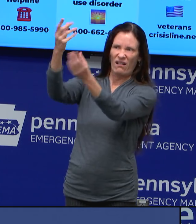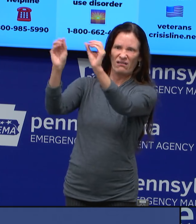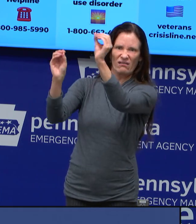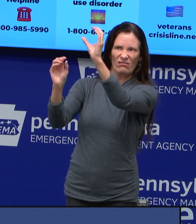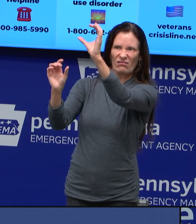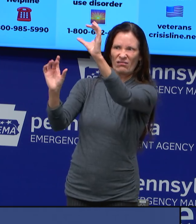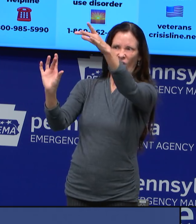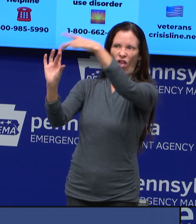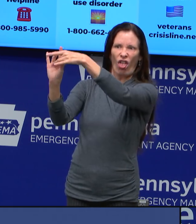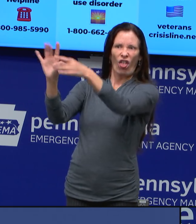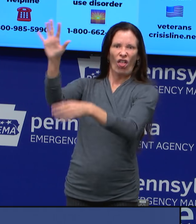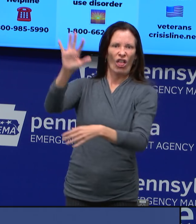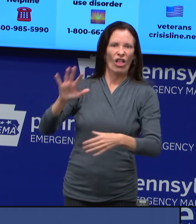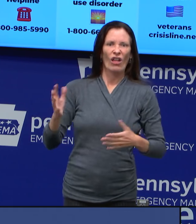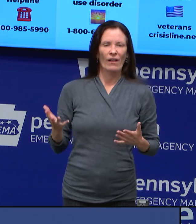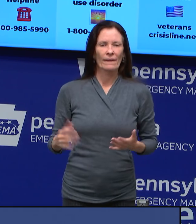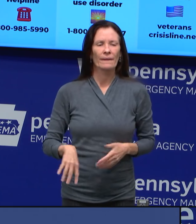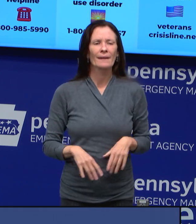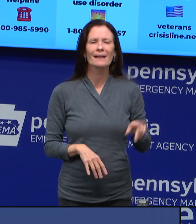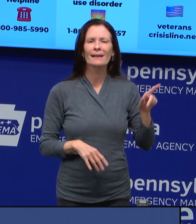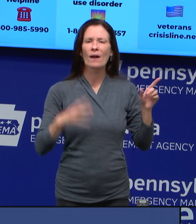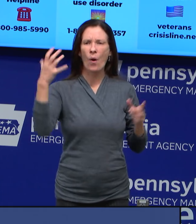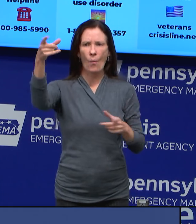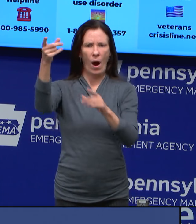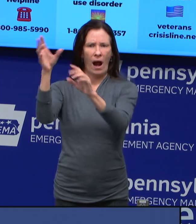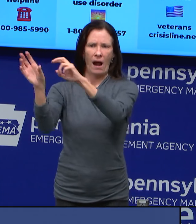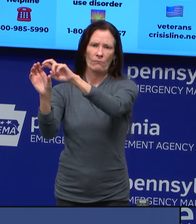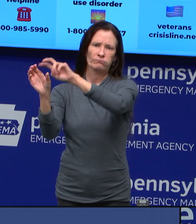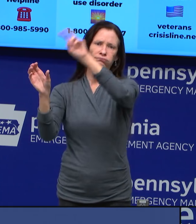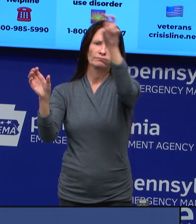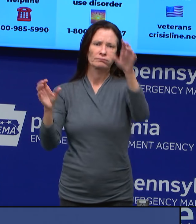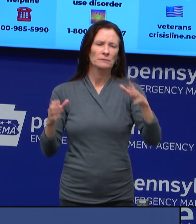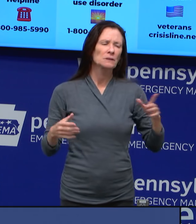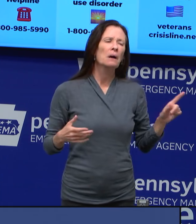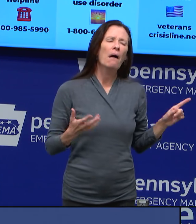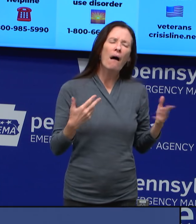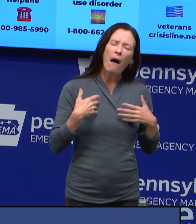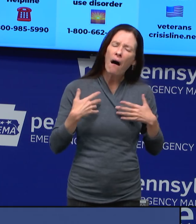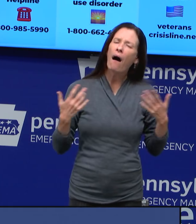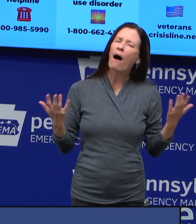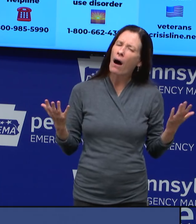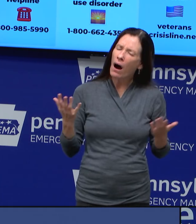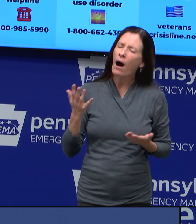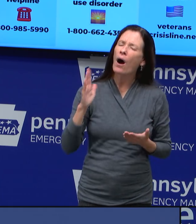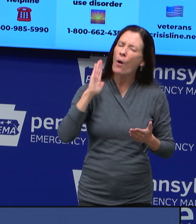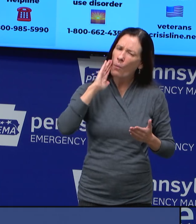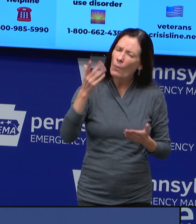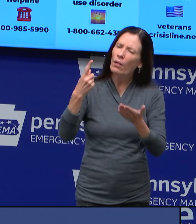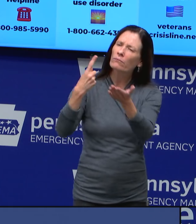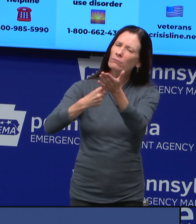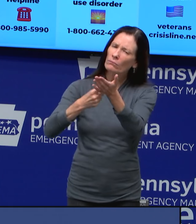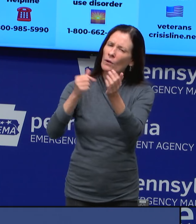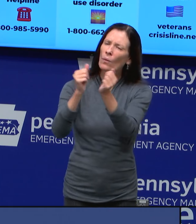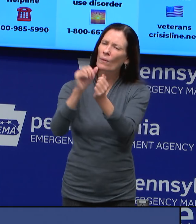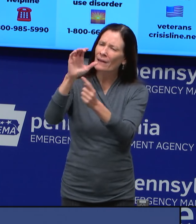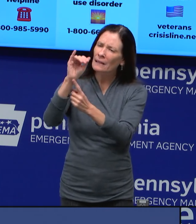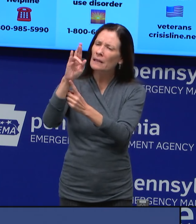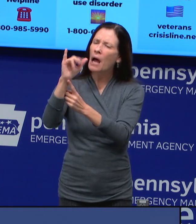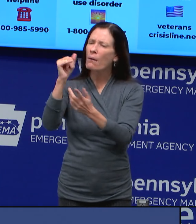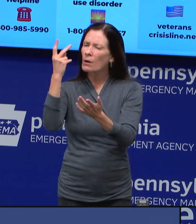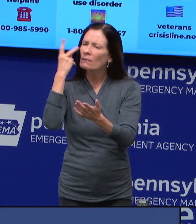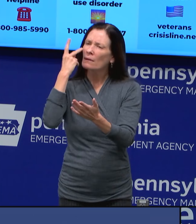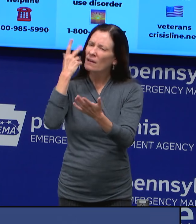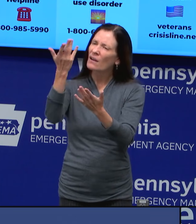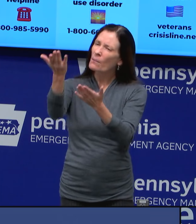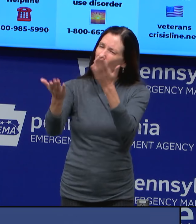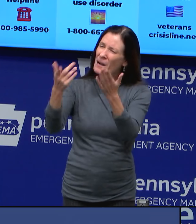county. We'd be pleased to consider their requests as we're considering all of those requests. And our last question today is from 6ABC.